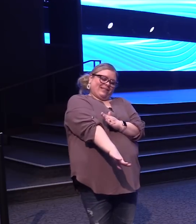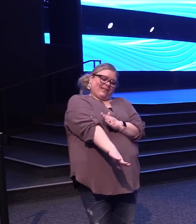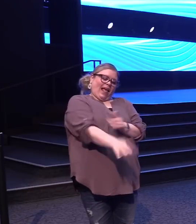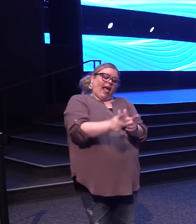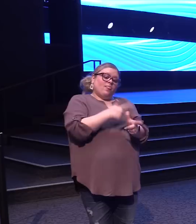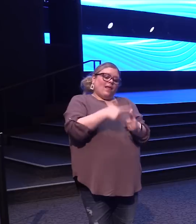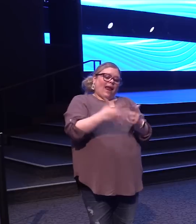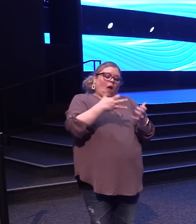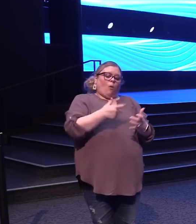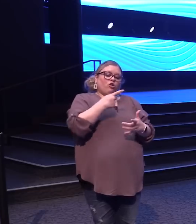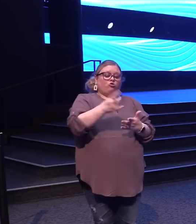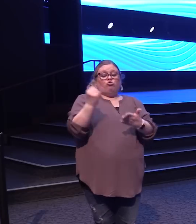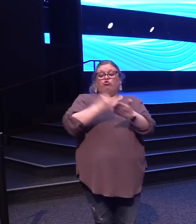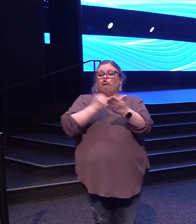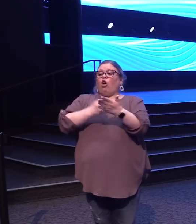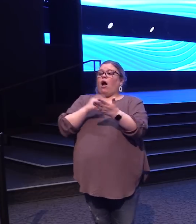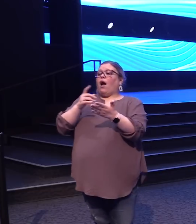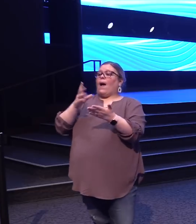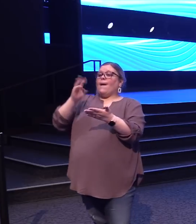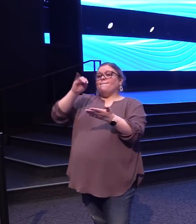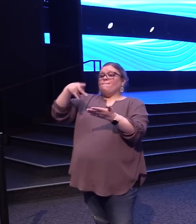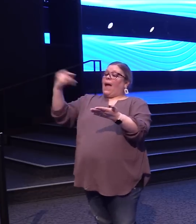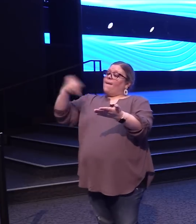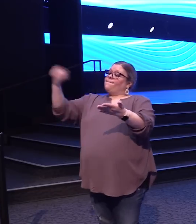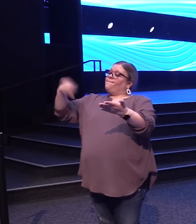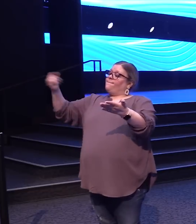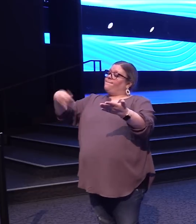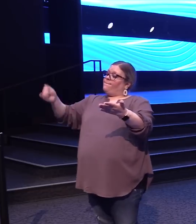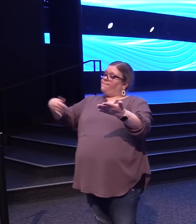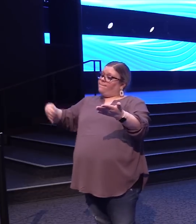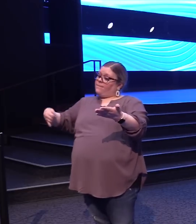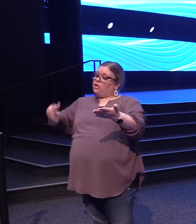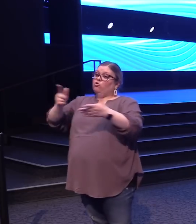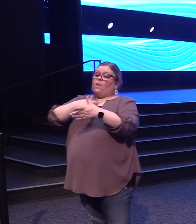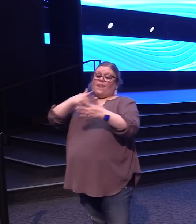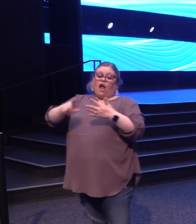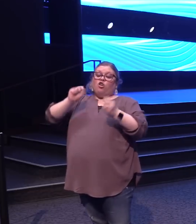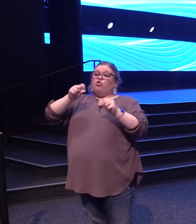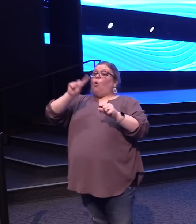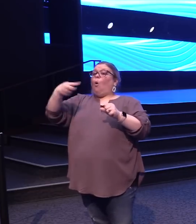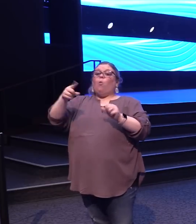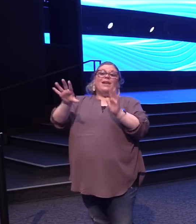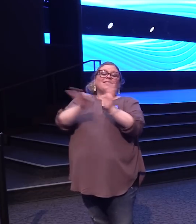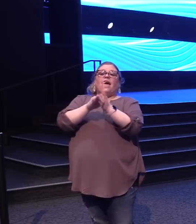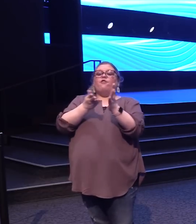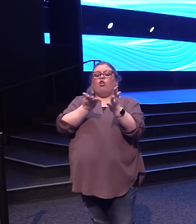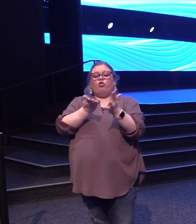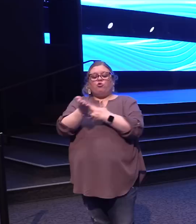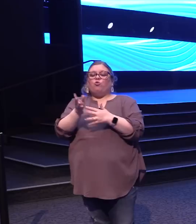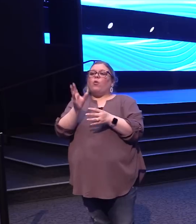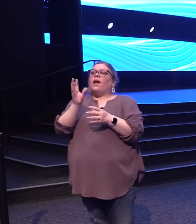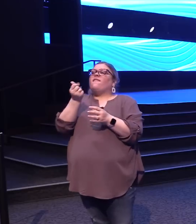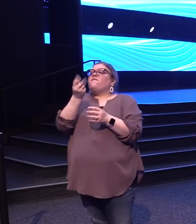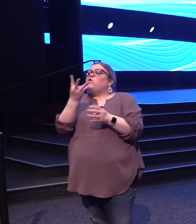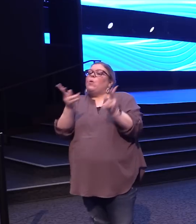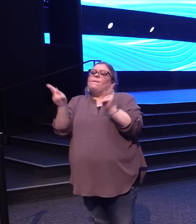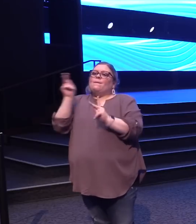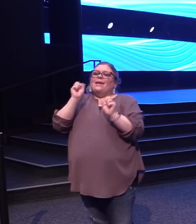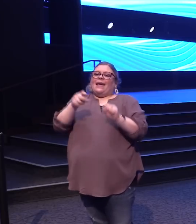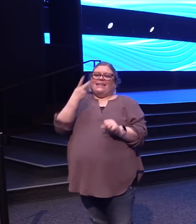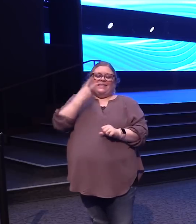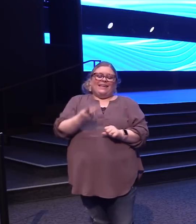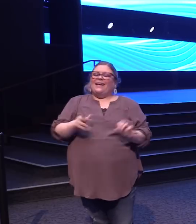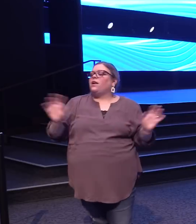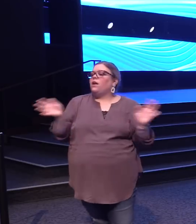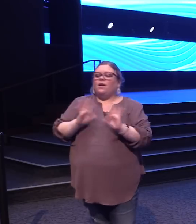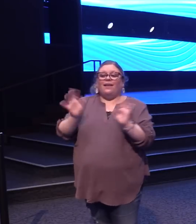want you to draw a treasure map so that secret entrance can only be discovered by a chosen few. That was